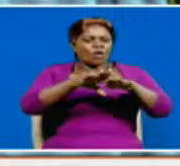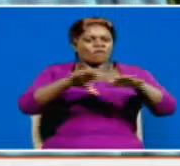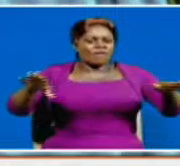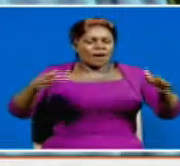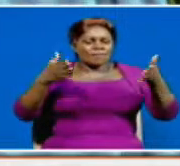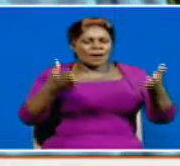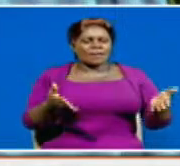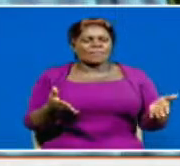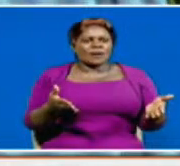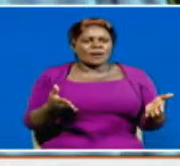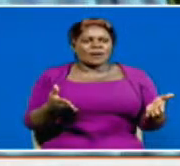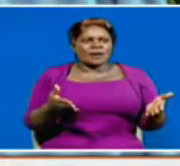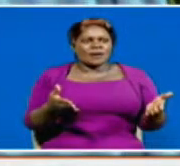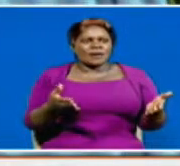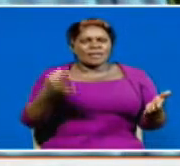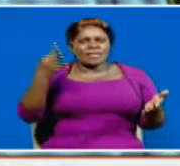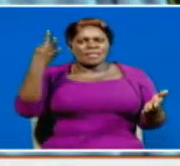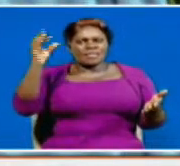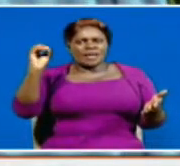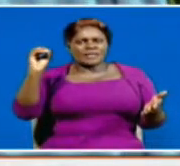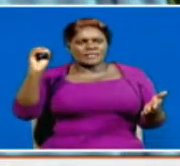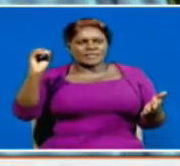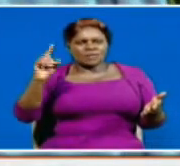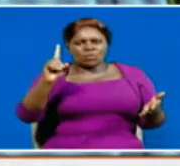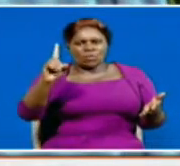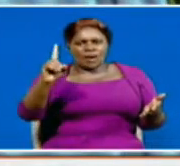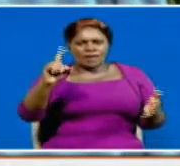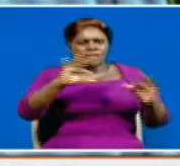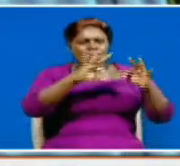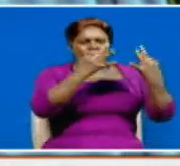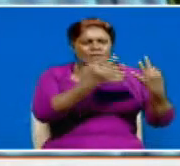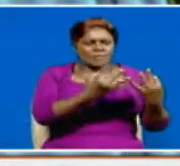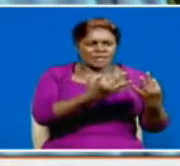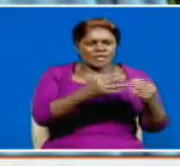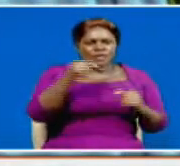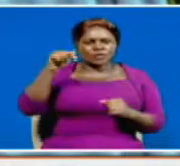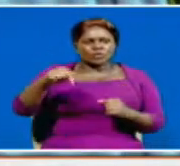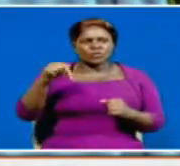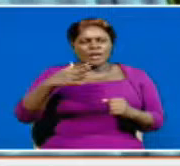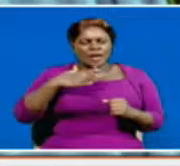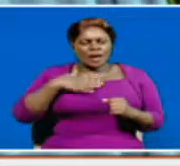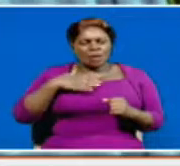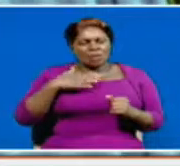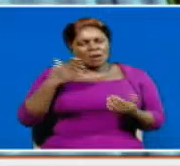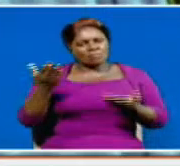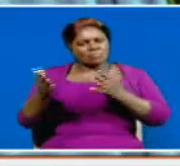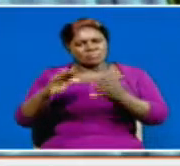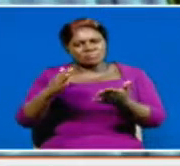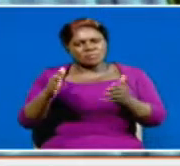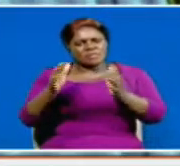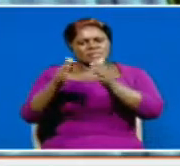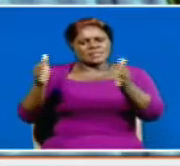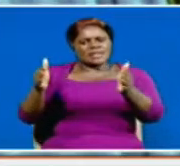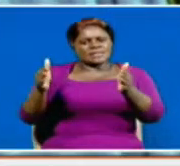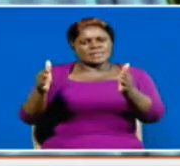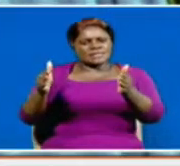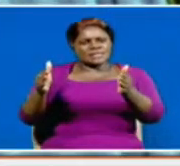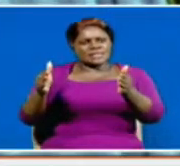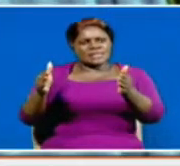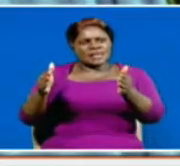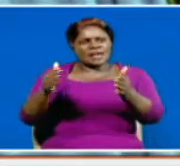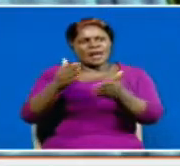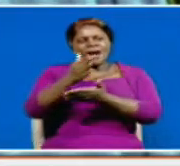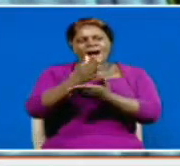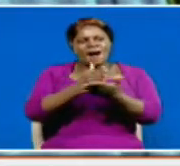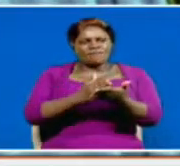here was 30 acres per family. Today, our average farm size is